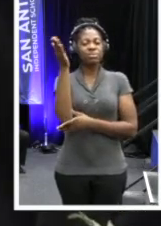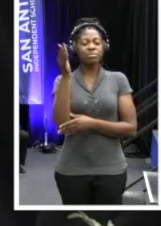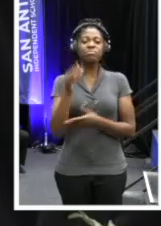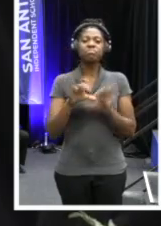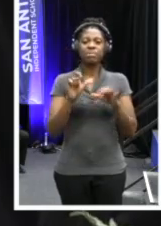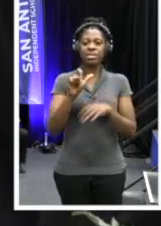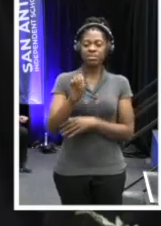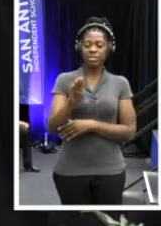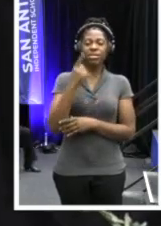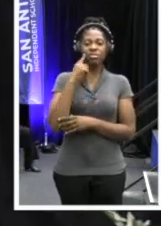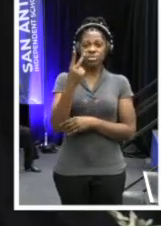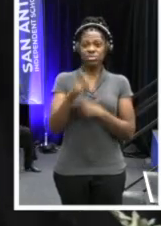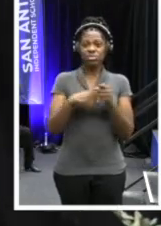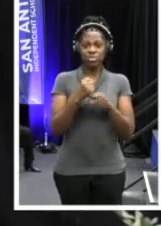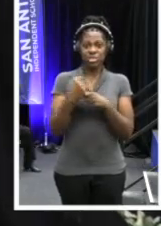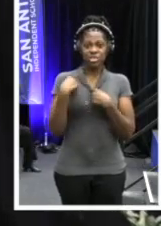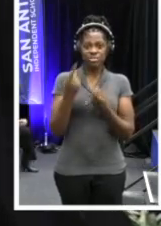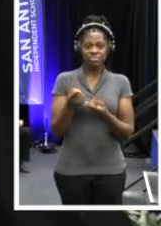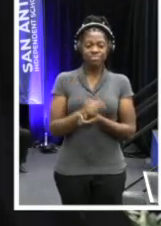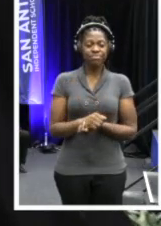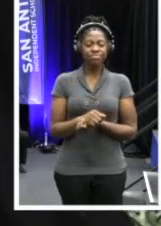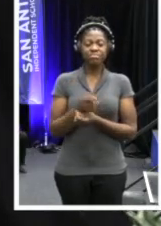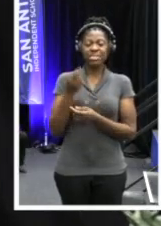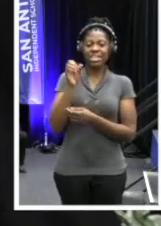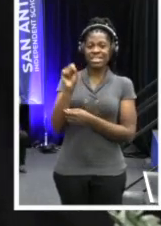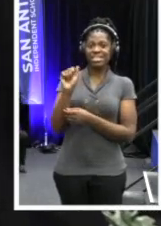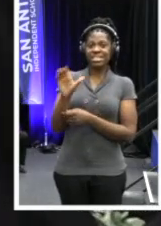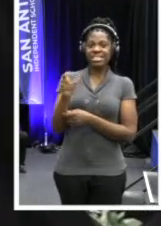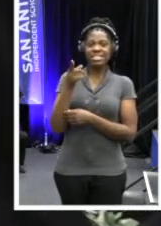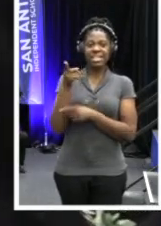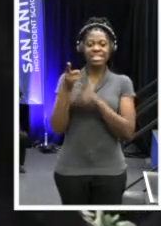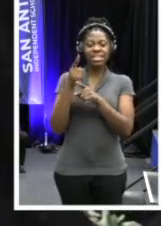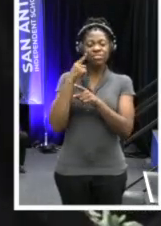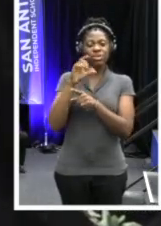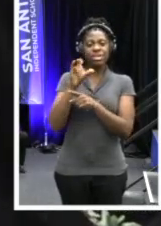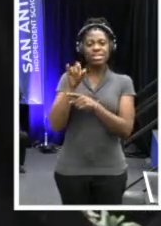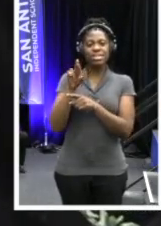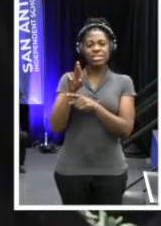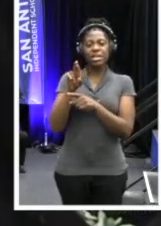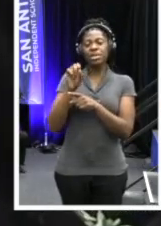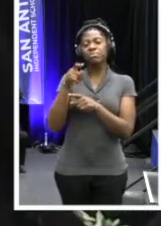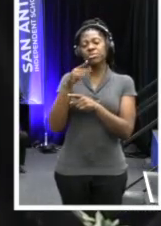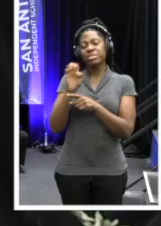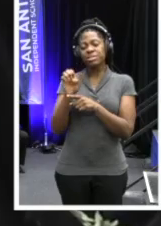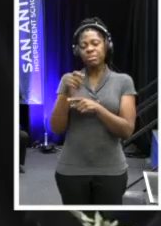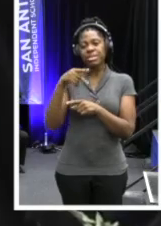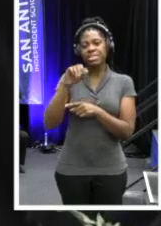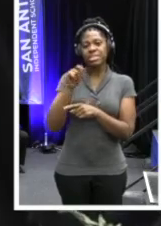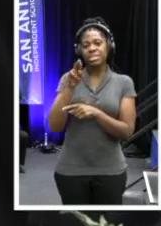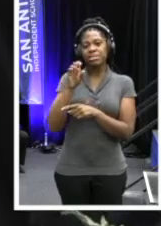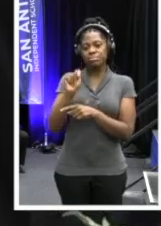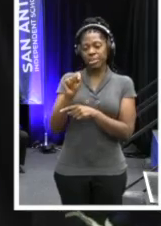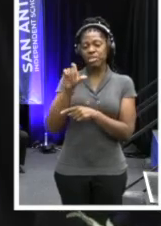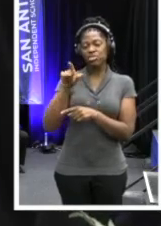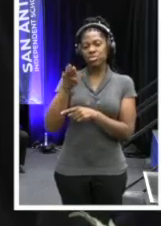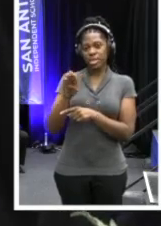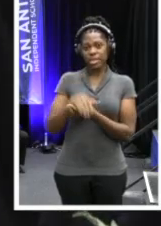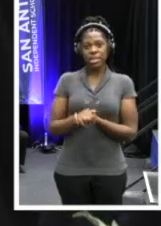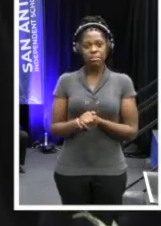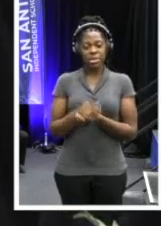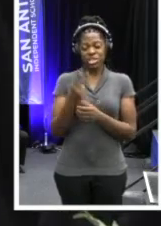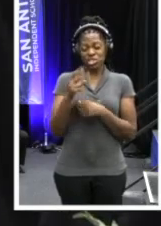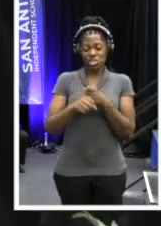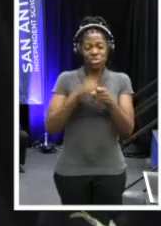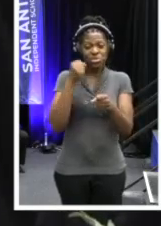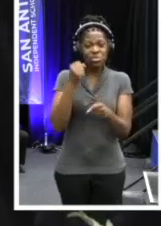2 years. At San Antonio College, he is the Vice President of the SAC Cyber Patriot Club, a new club that in its short 2 year